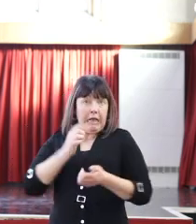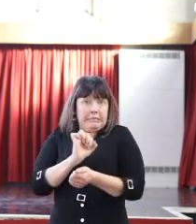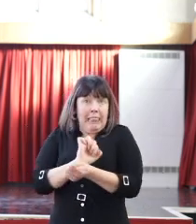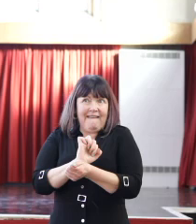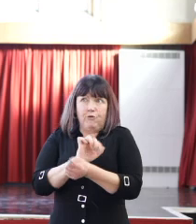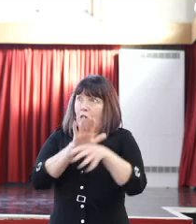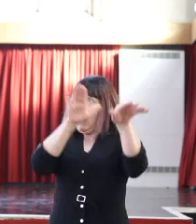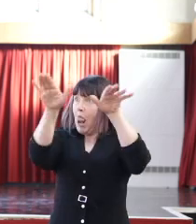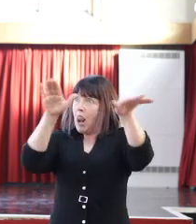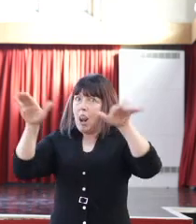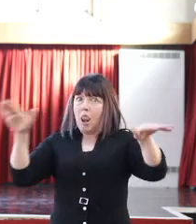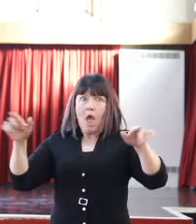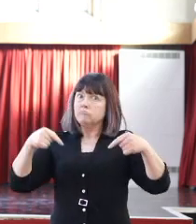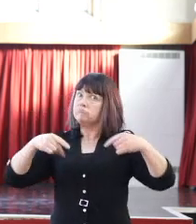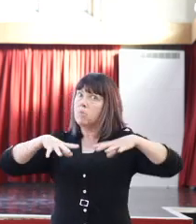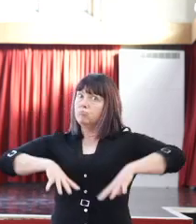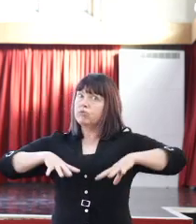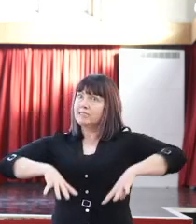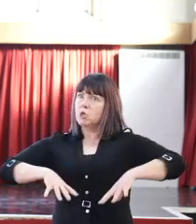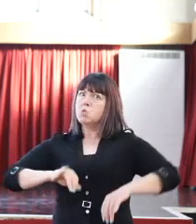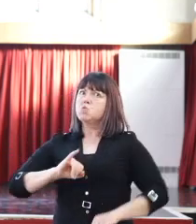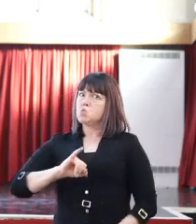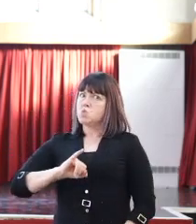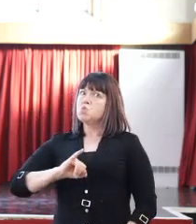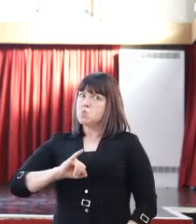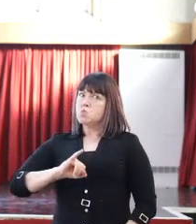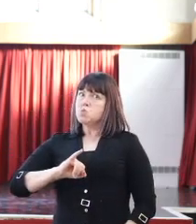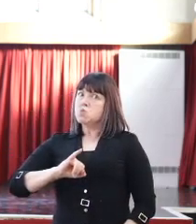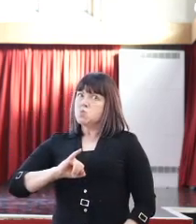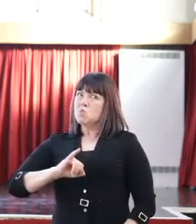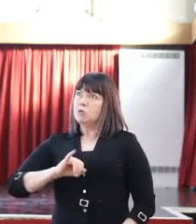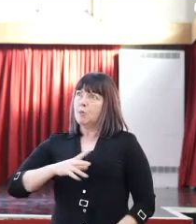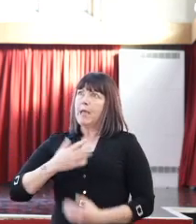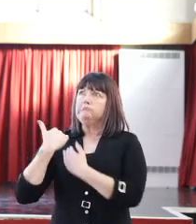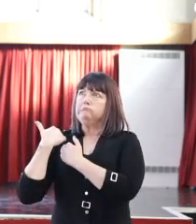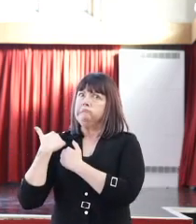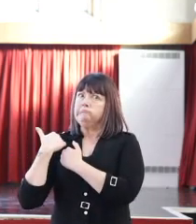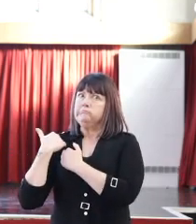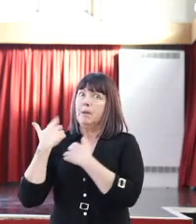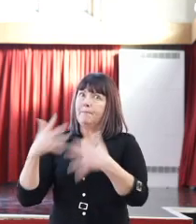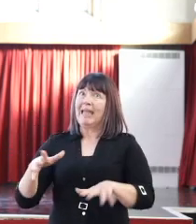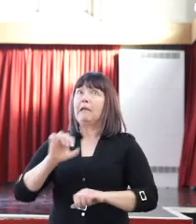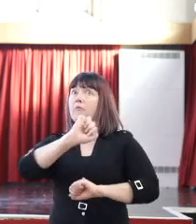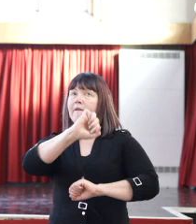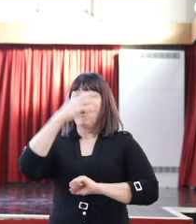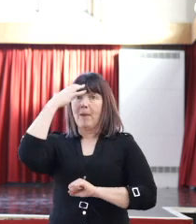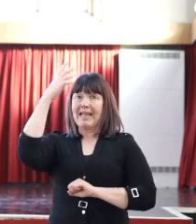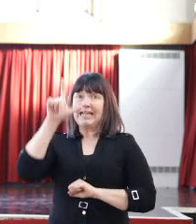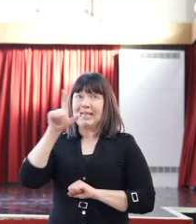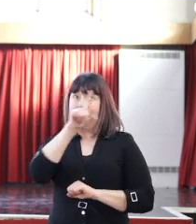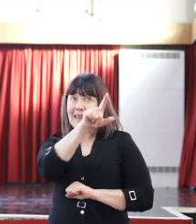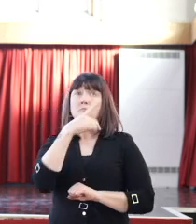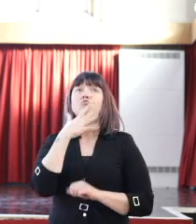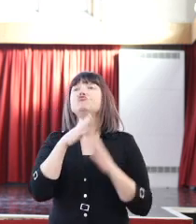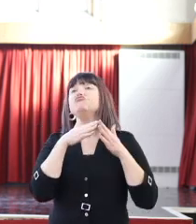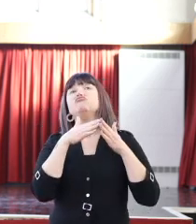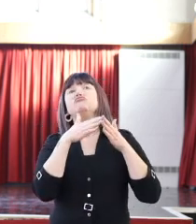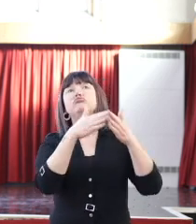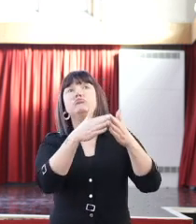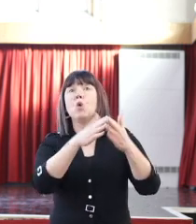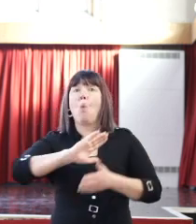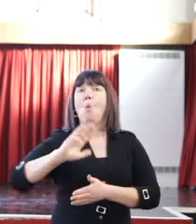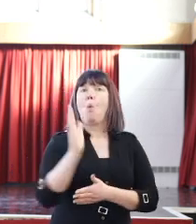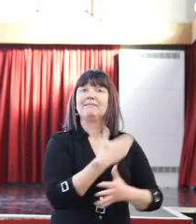Britain were one of the biggest profiteers of the transporting and selling of slaves, with ships from King's Lynn buying slaves in West Africa and transporting them to